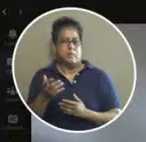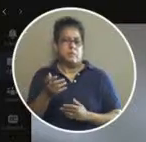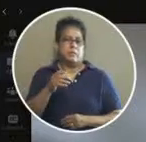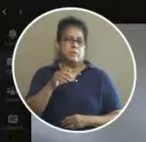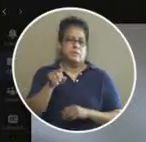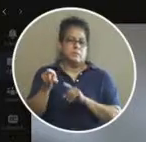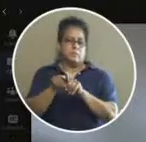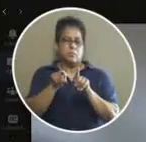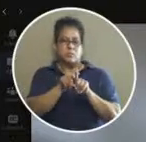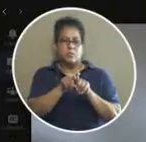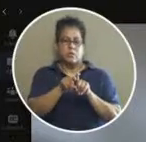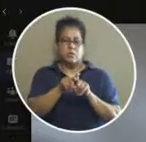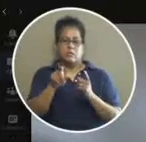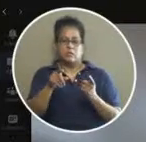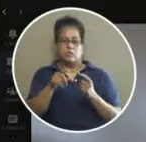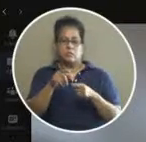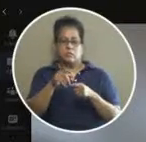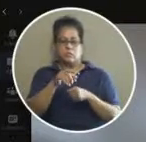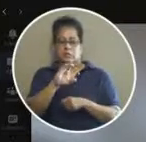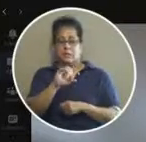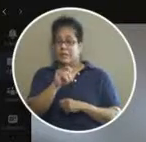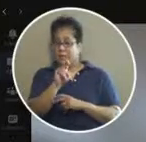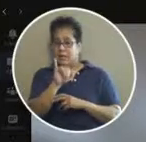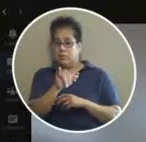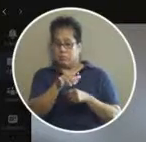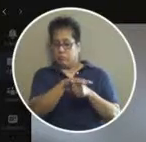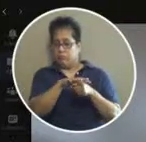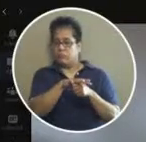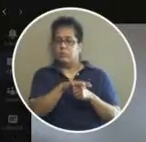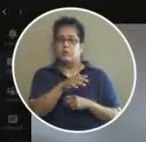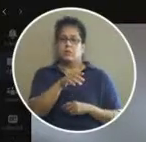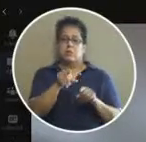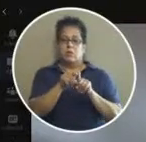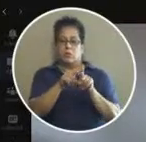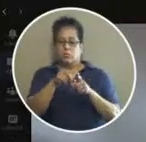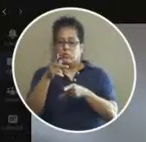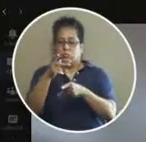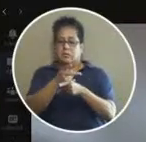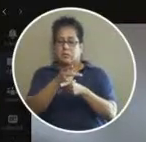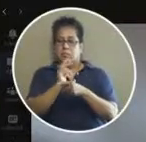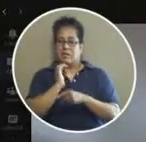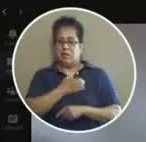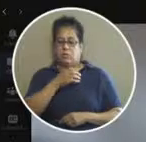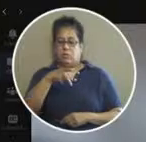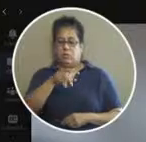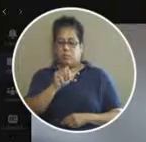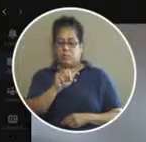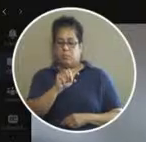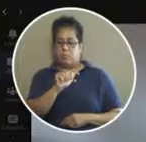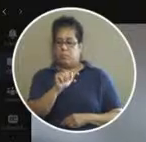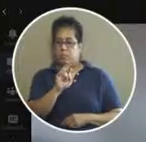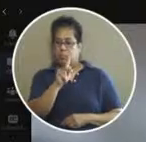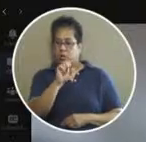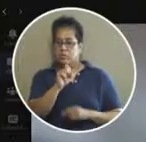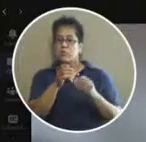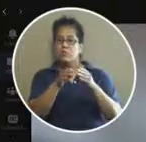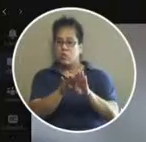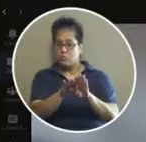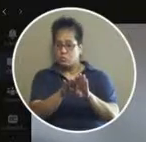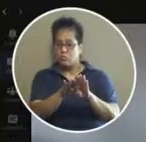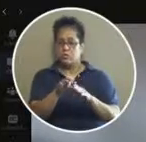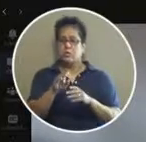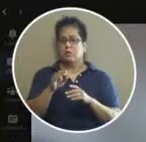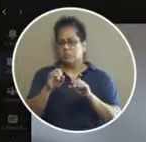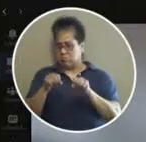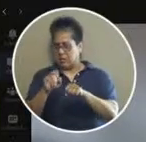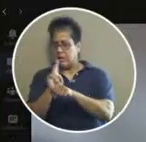are continuing, the county side is continuing to keep the parks closed. We're still going to use the